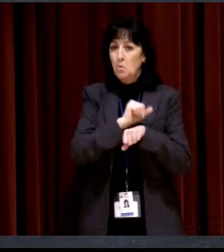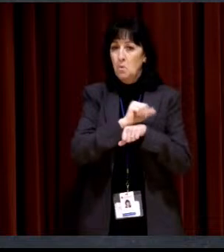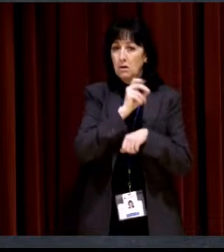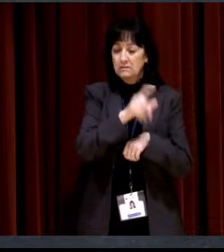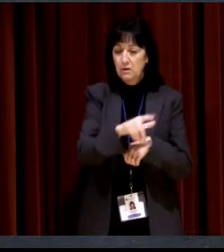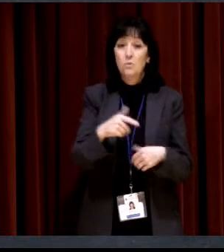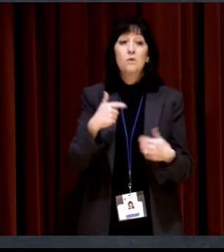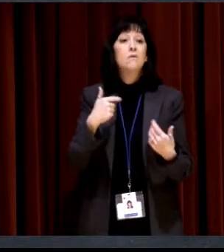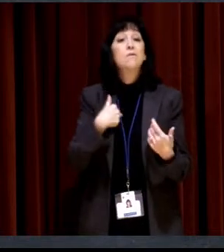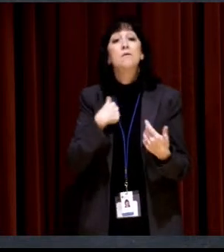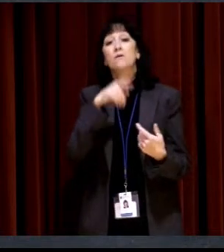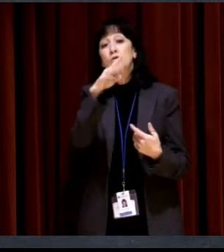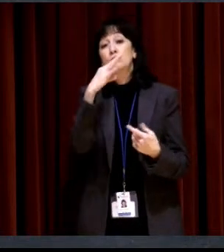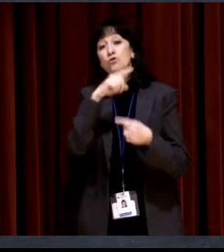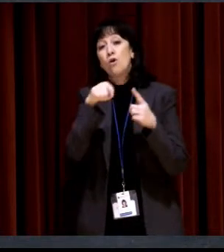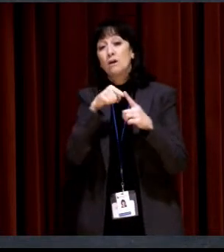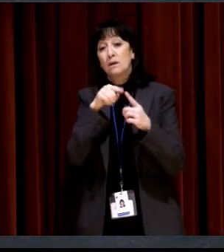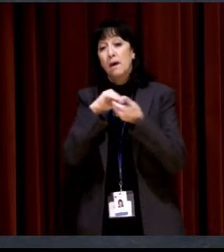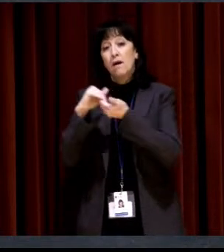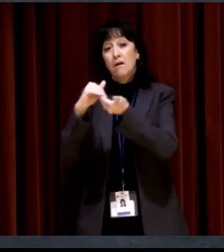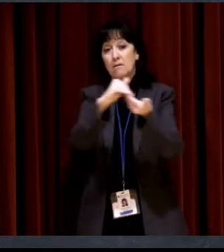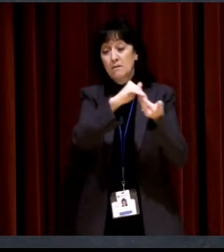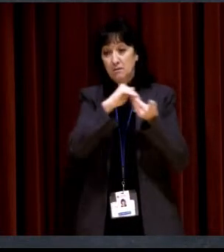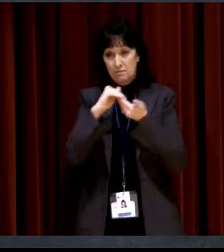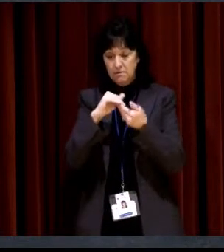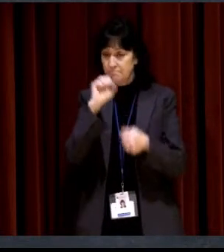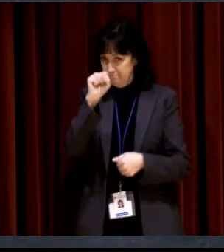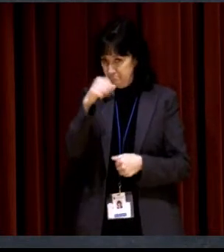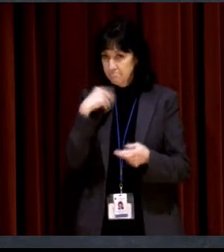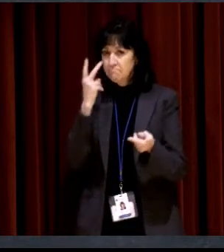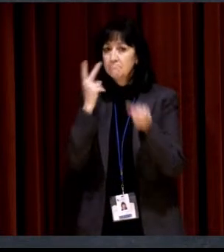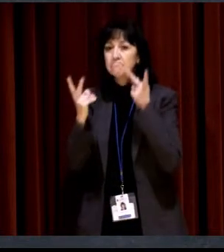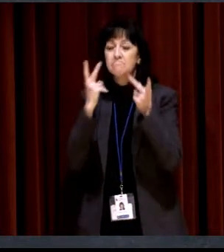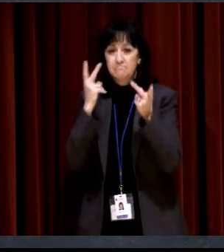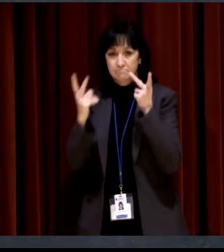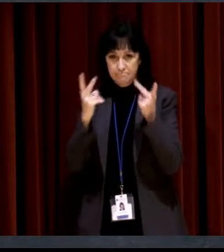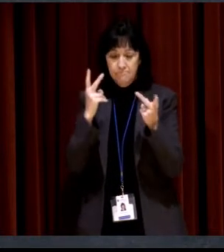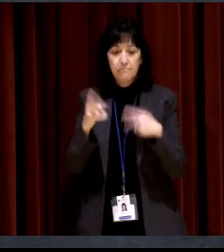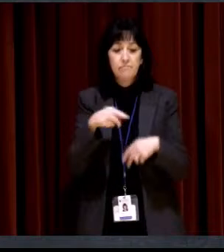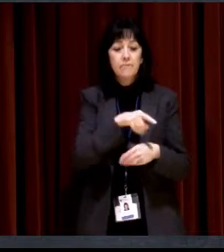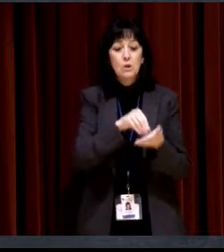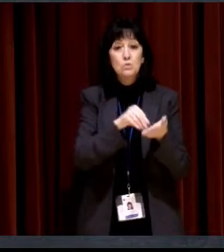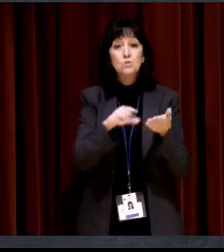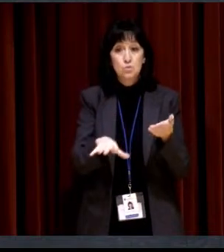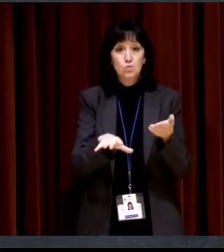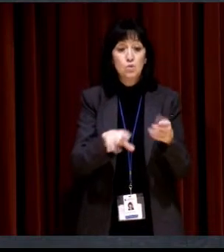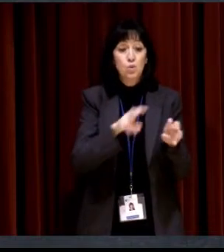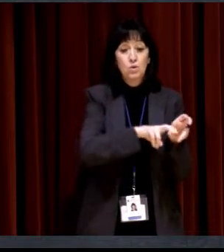do move within the city from district to district, right? And the curriculum's all different.